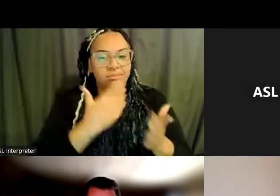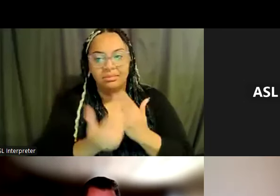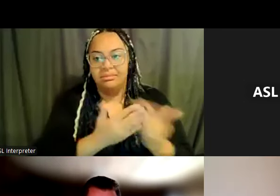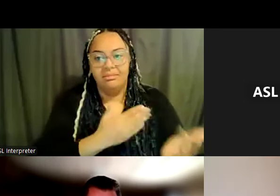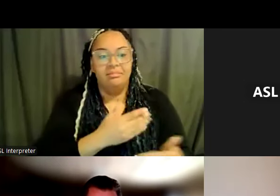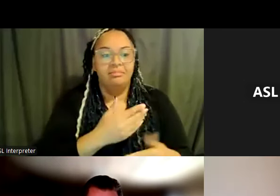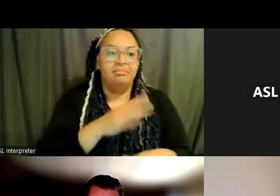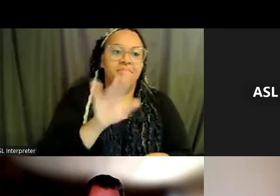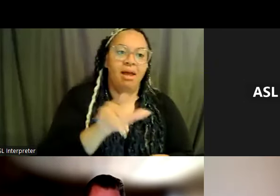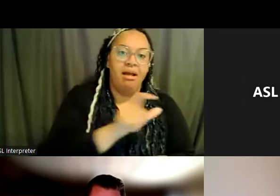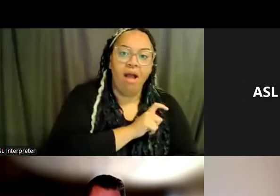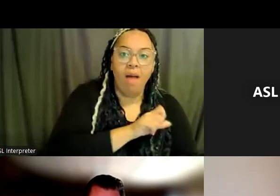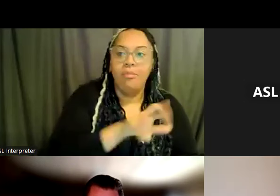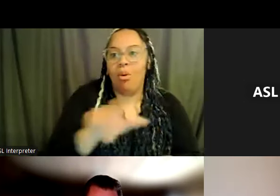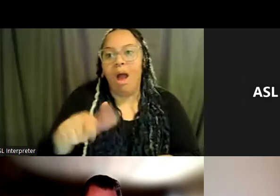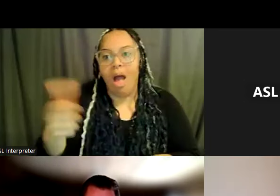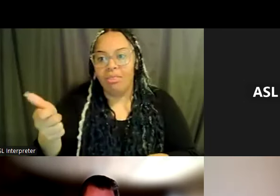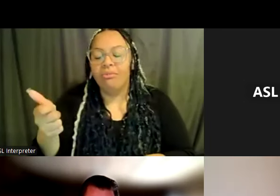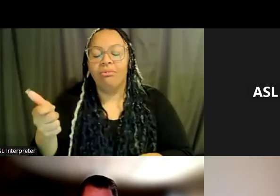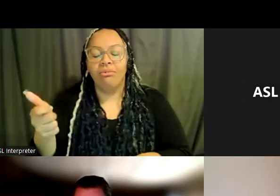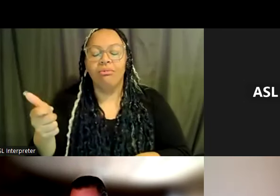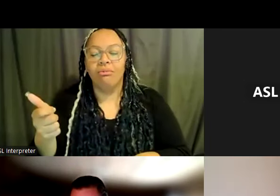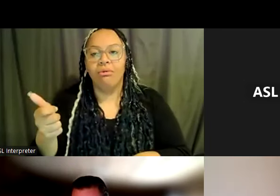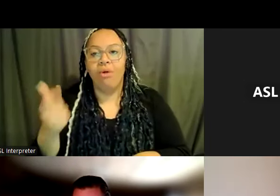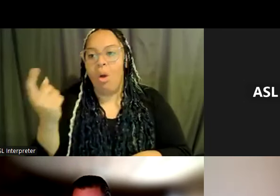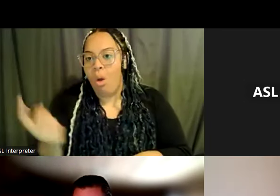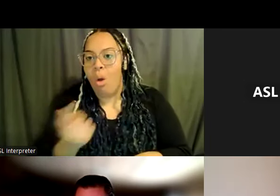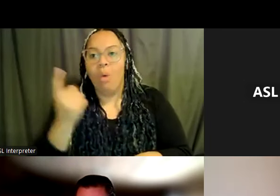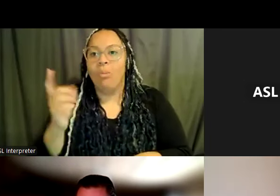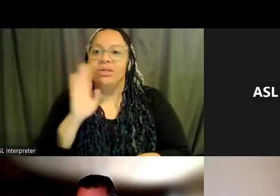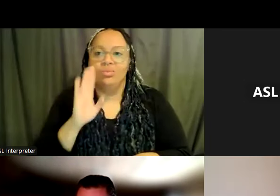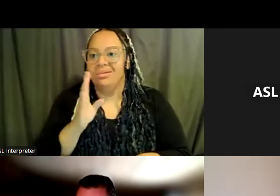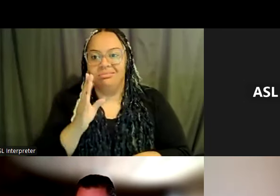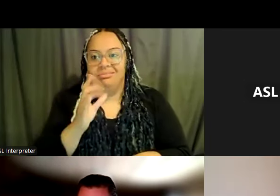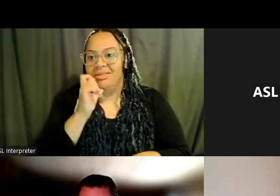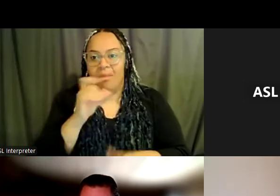other mechanisms I discussed, are always going to be underreported.